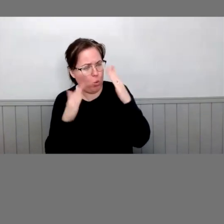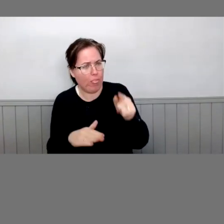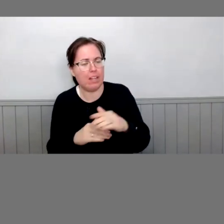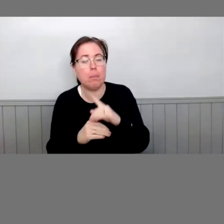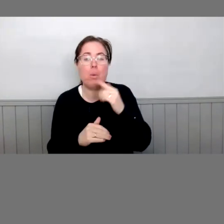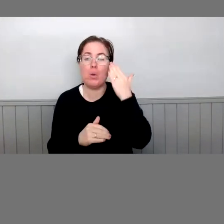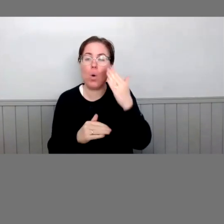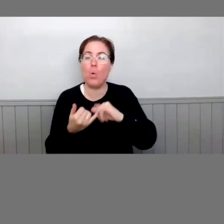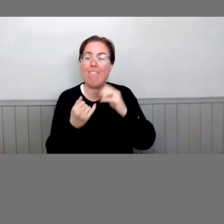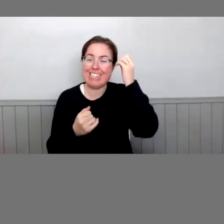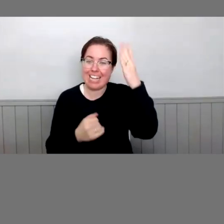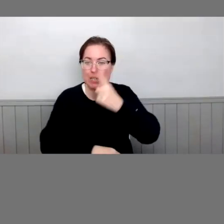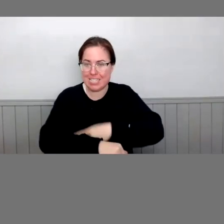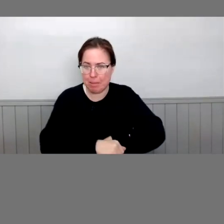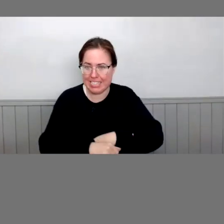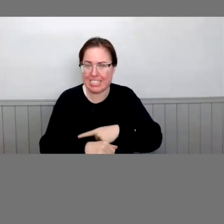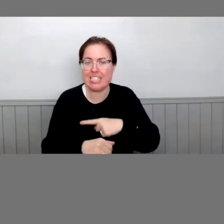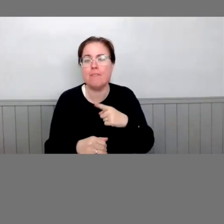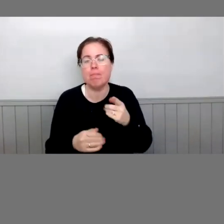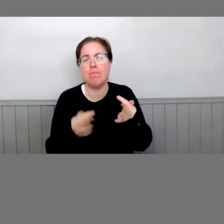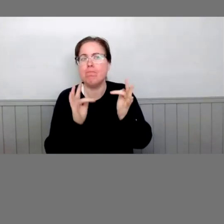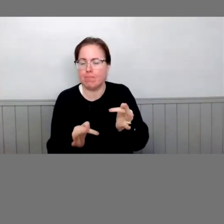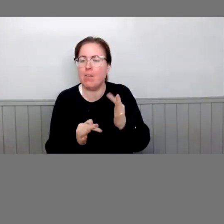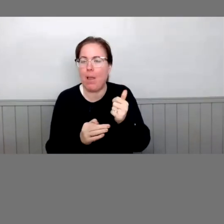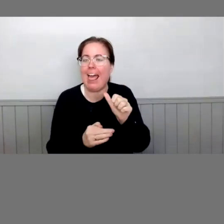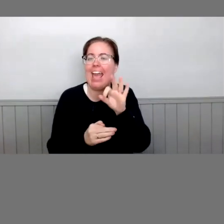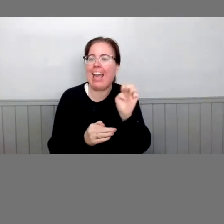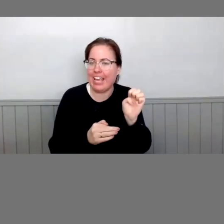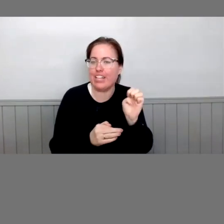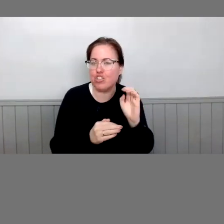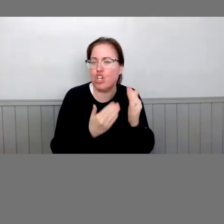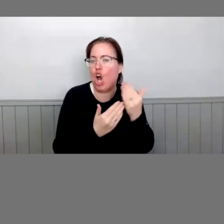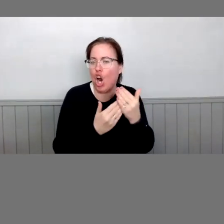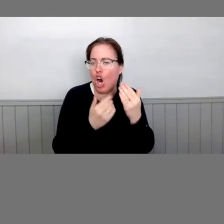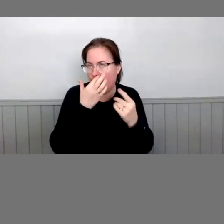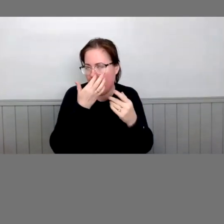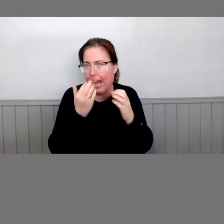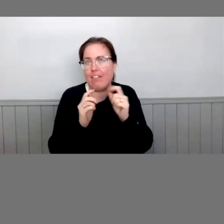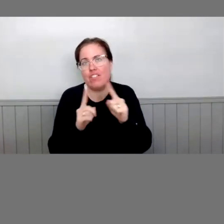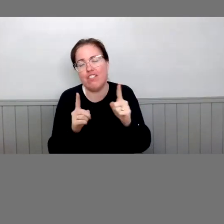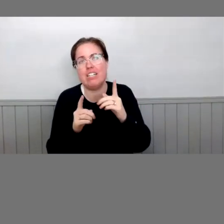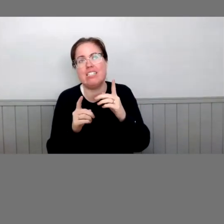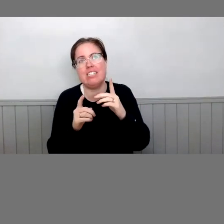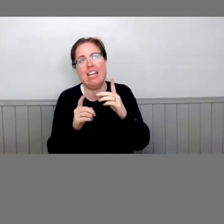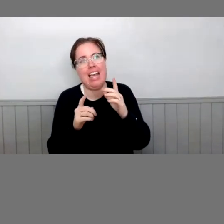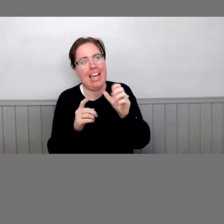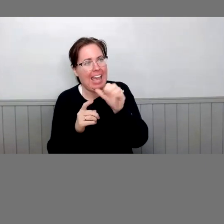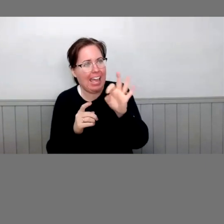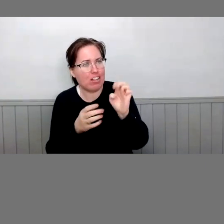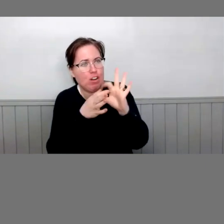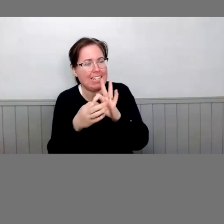people with intellectual disabilities, certainly do across different health conditions, age-related health conditions do